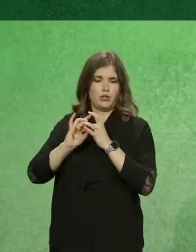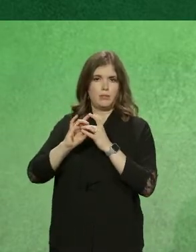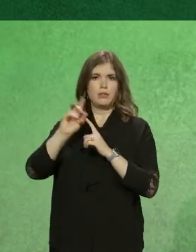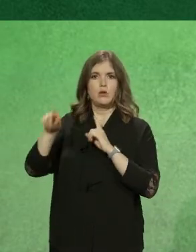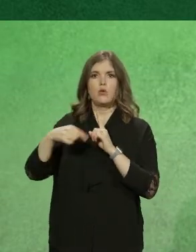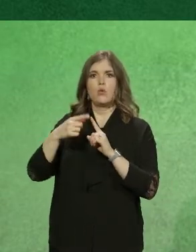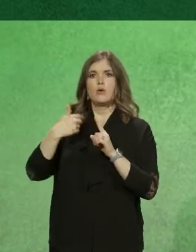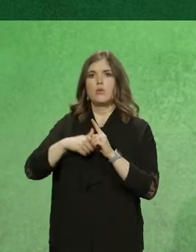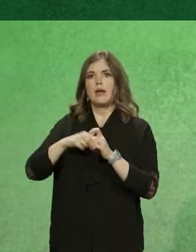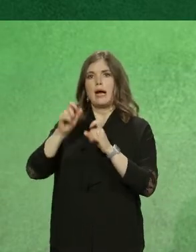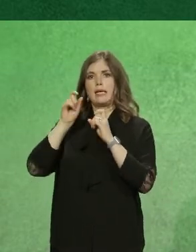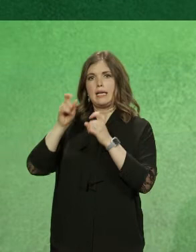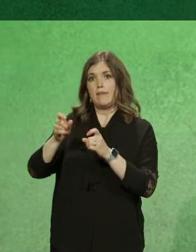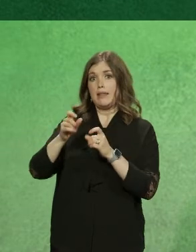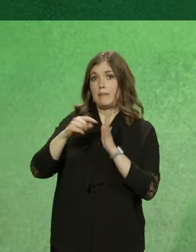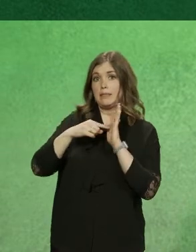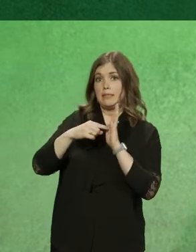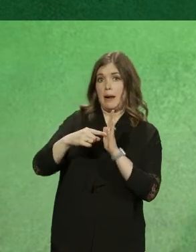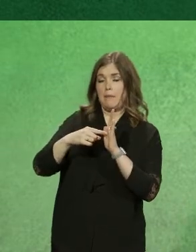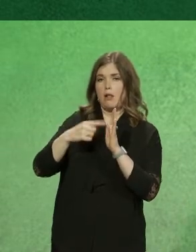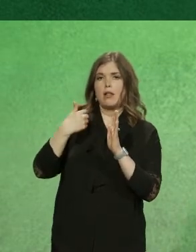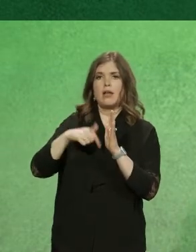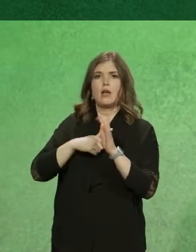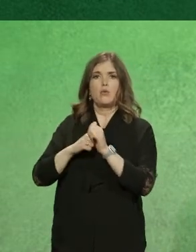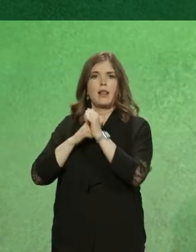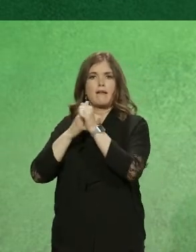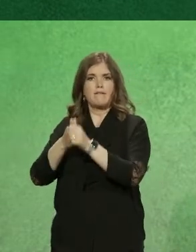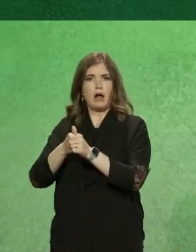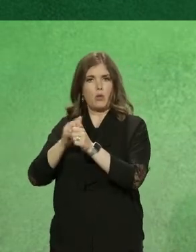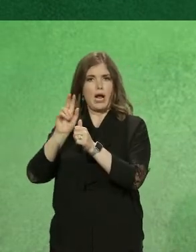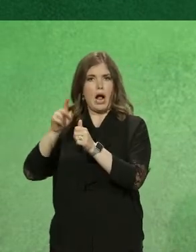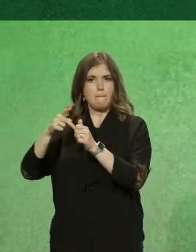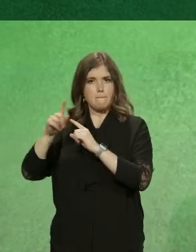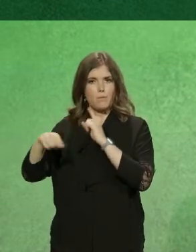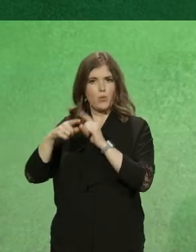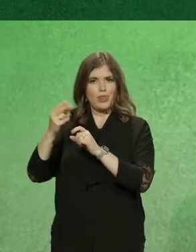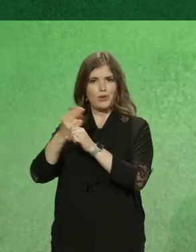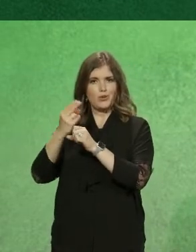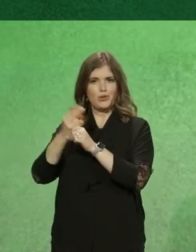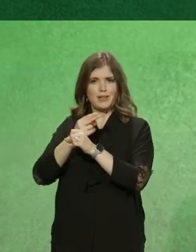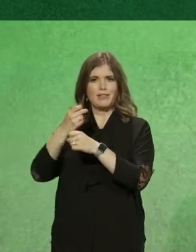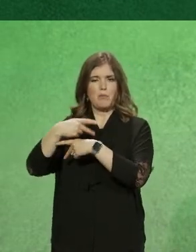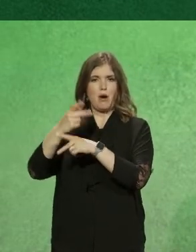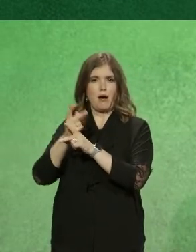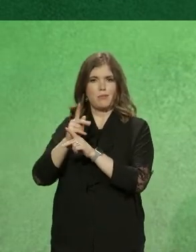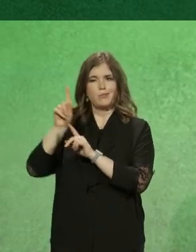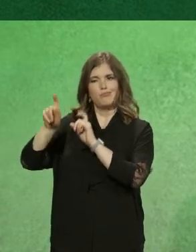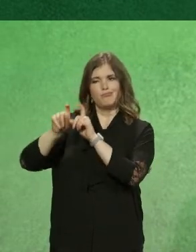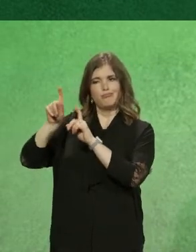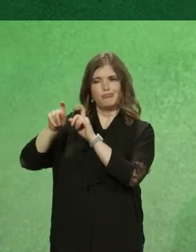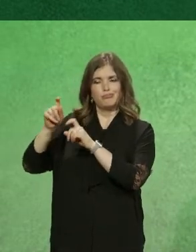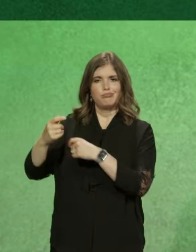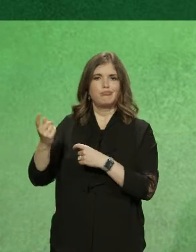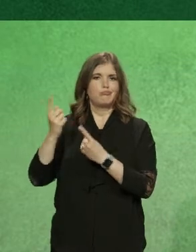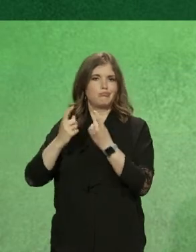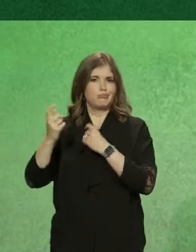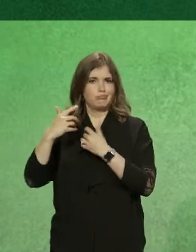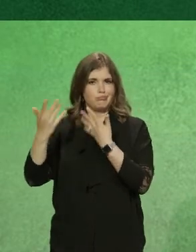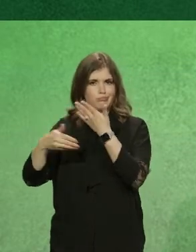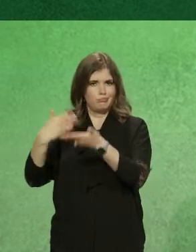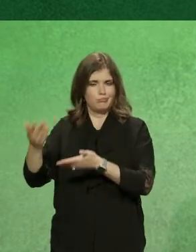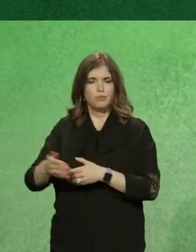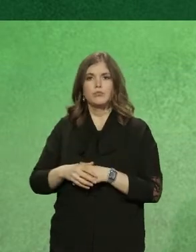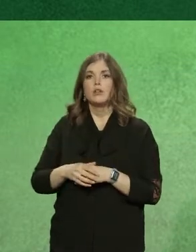full support and keeping up, following them up when they're using the product. So the niche that will make them